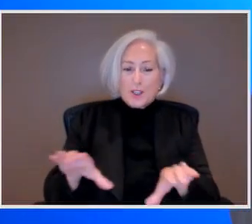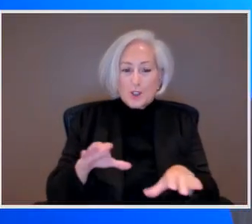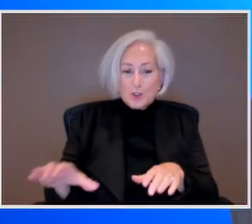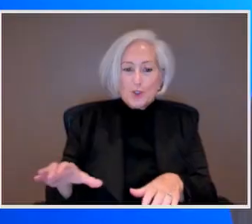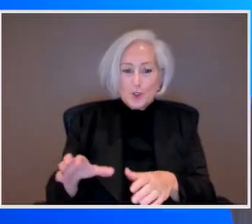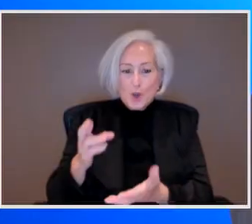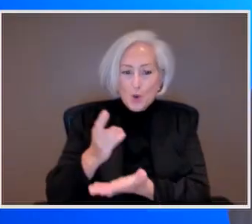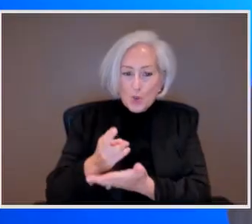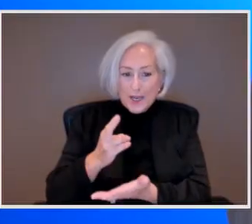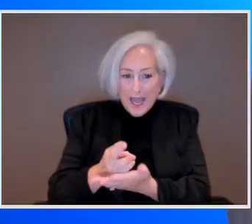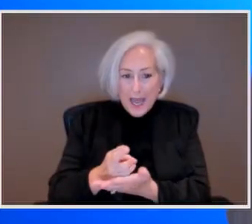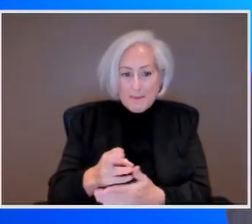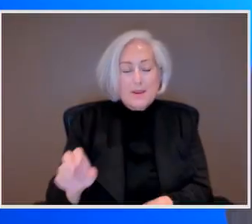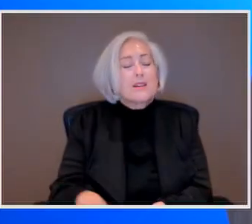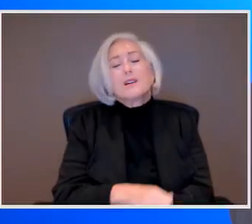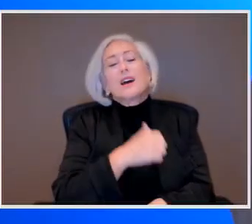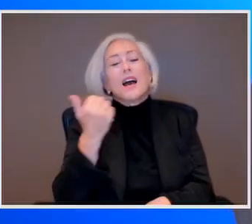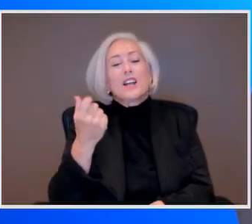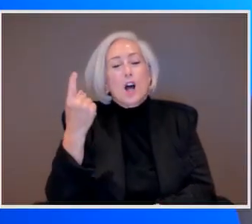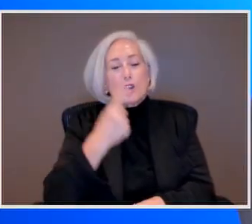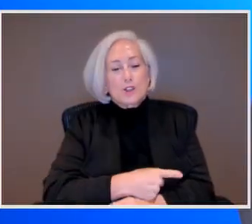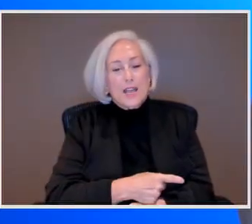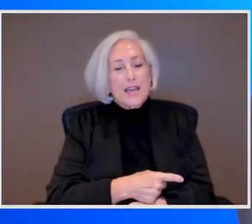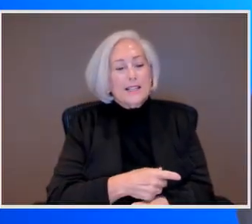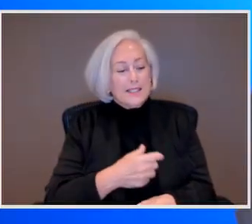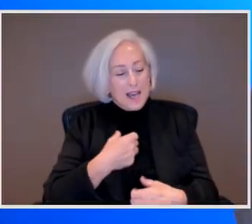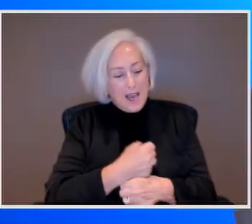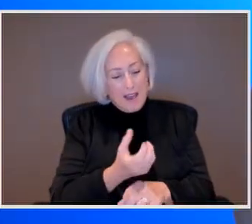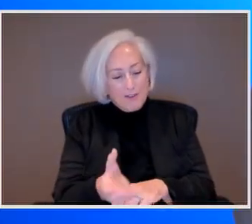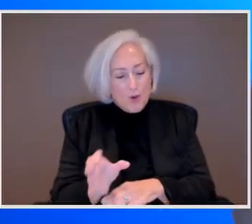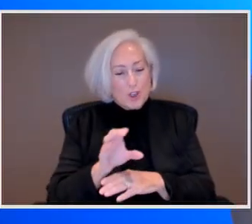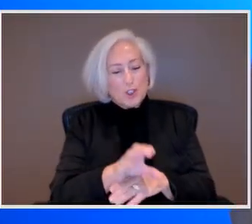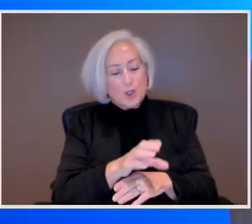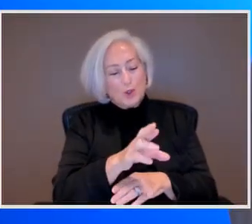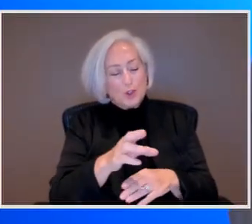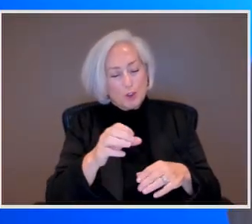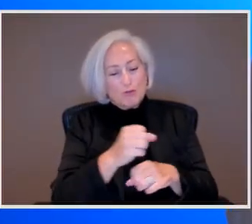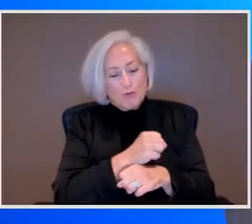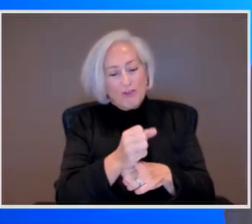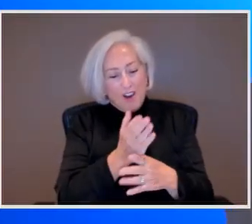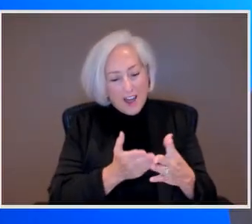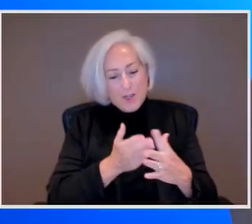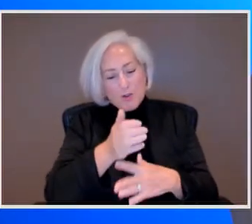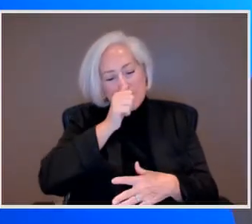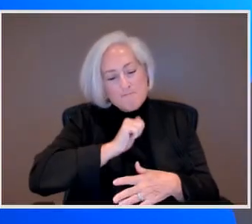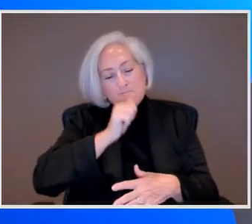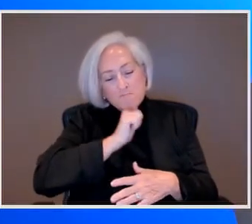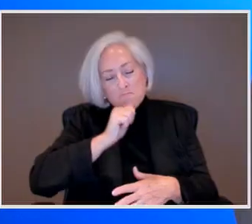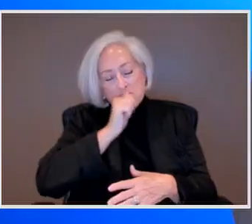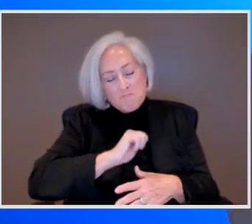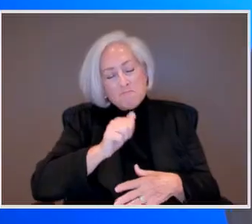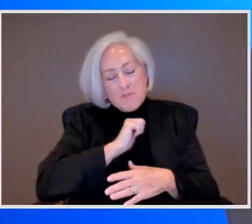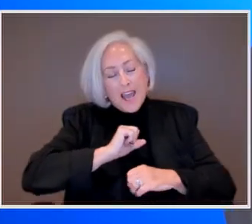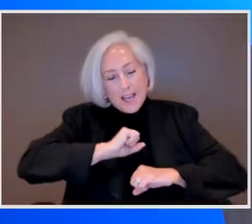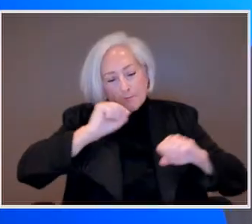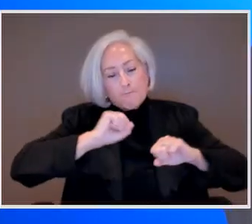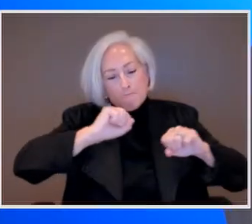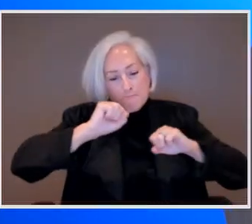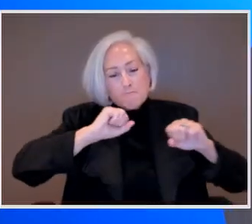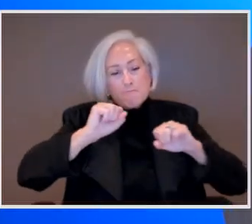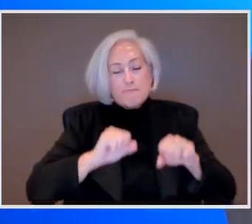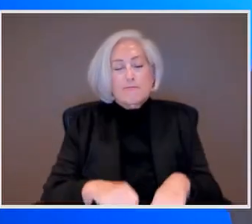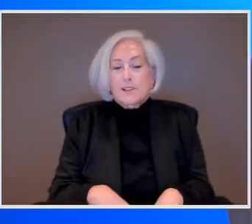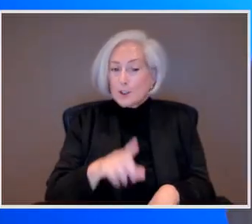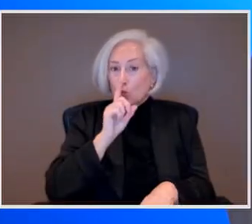it, which is going to make him a little bit tougher. And I believe through the 90 to 100 times that I saw him, there was only one bad day when